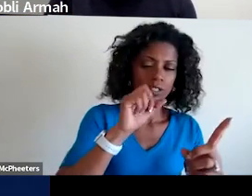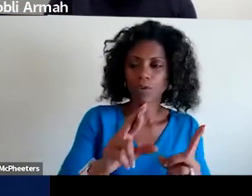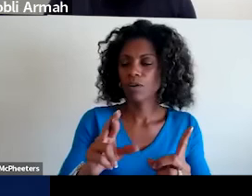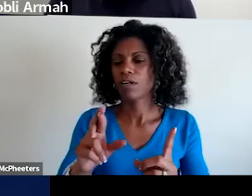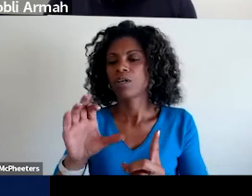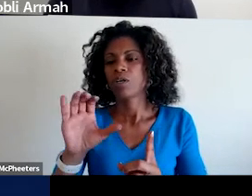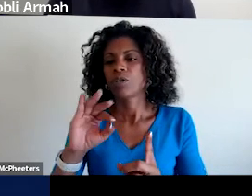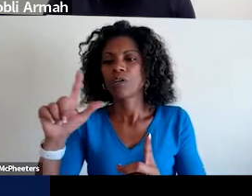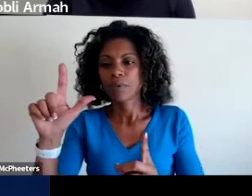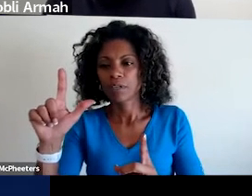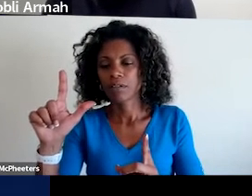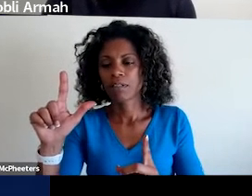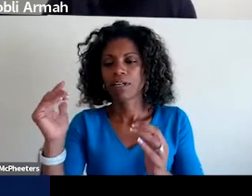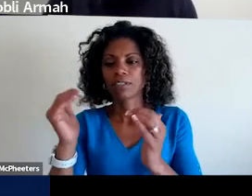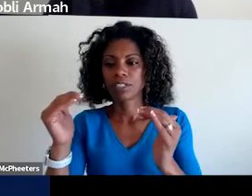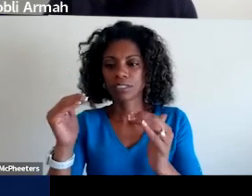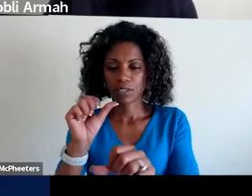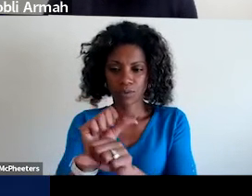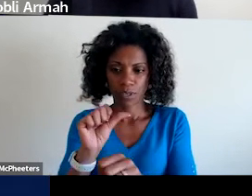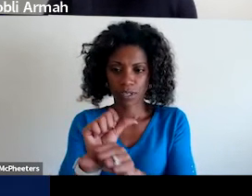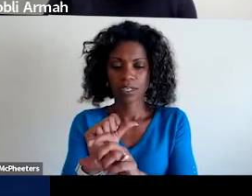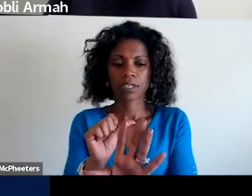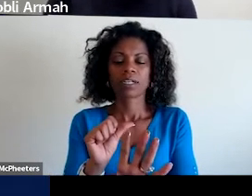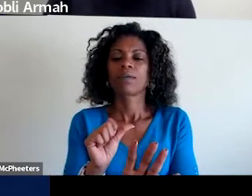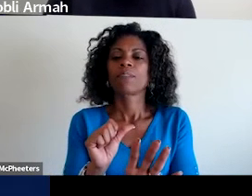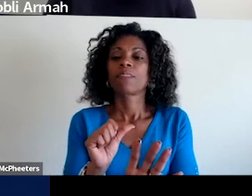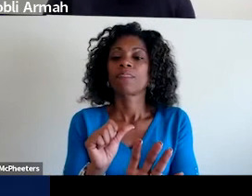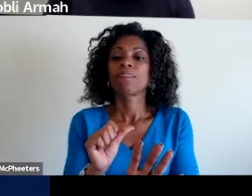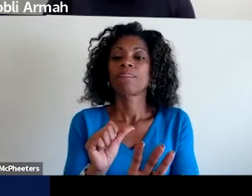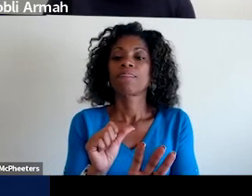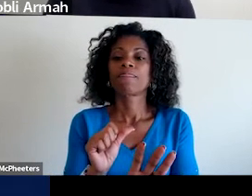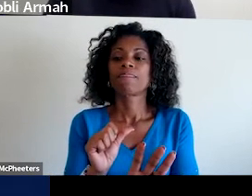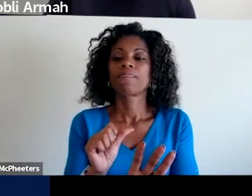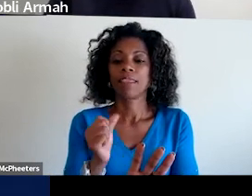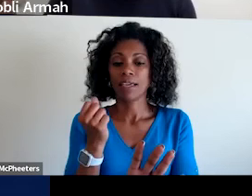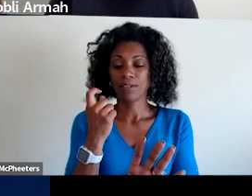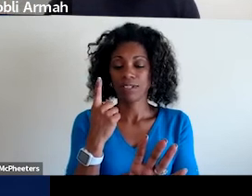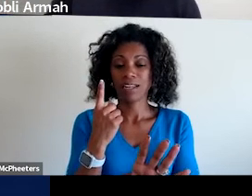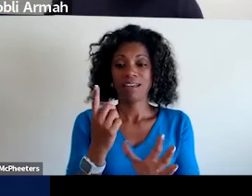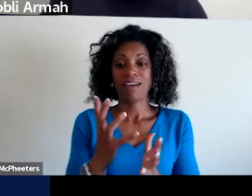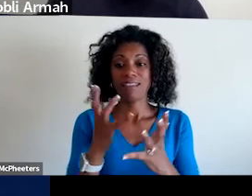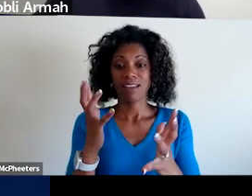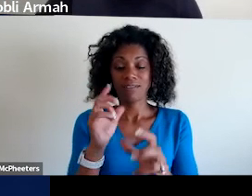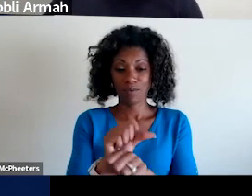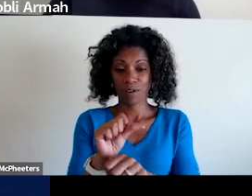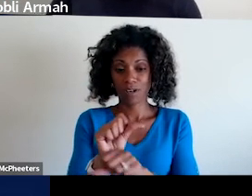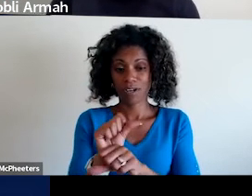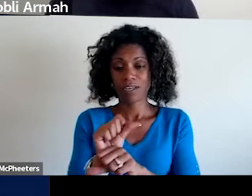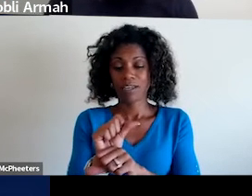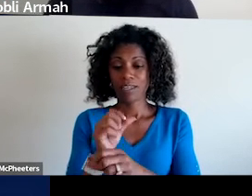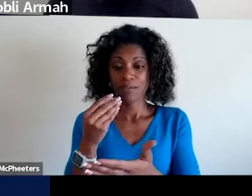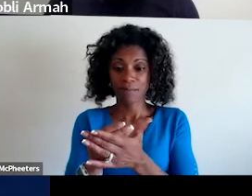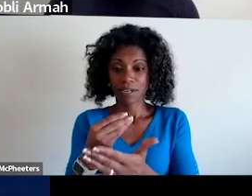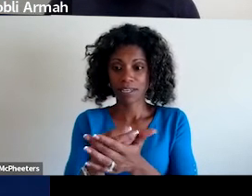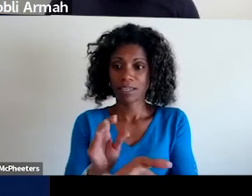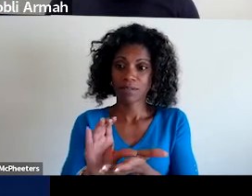criminal justice work that has happened in the past 3-4 years was funded by conservatives. And that's because someone did some messaging